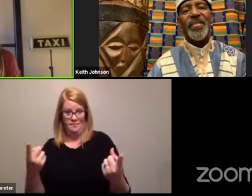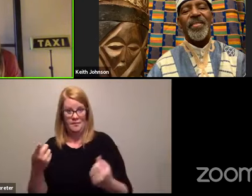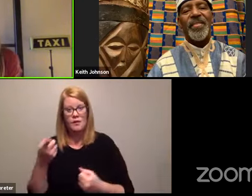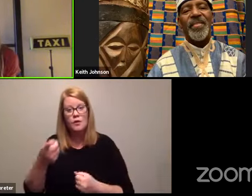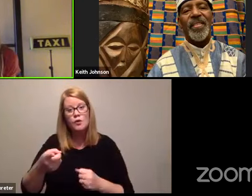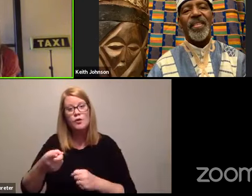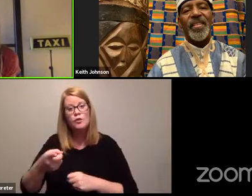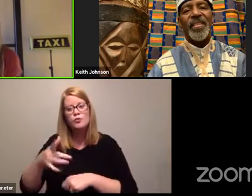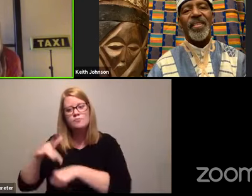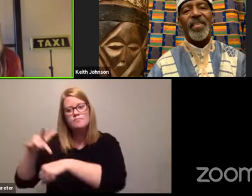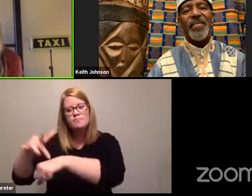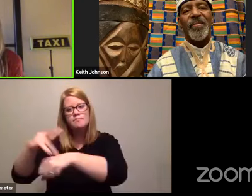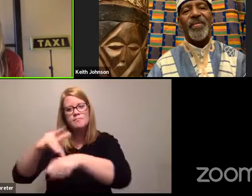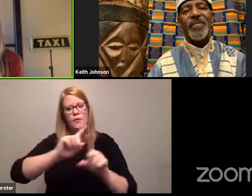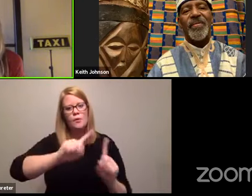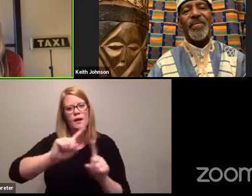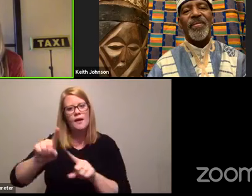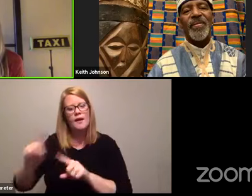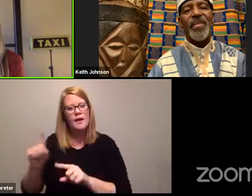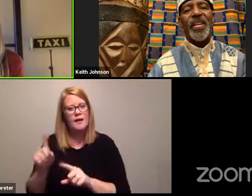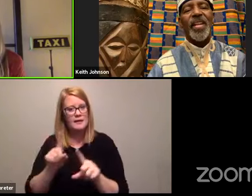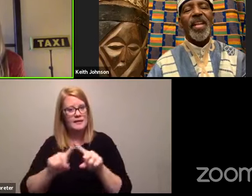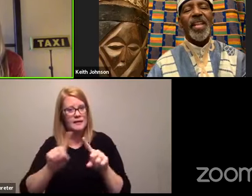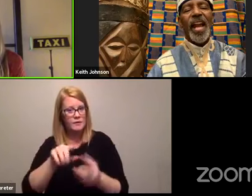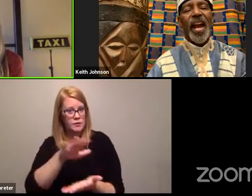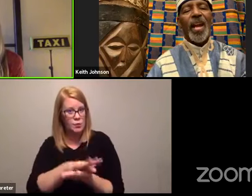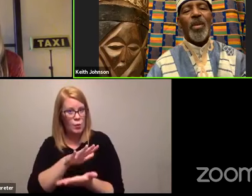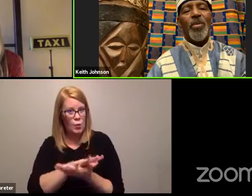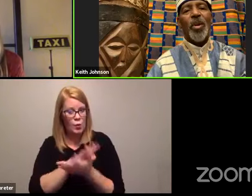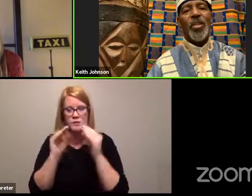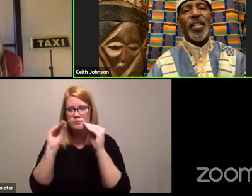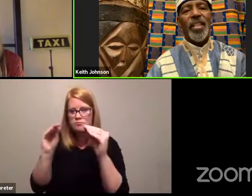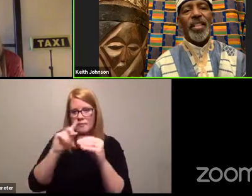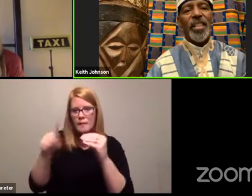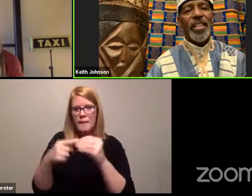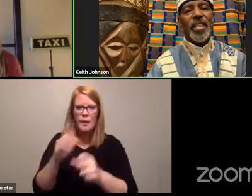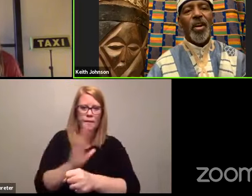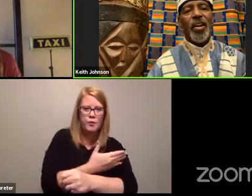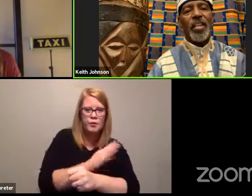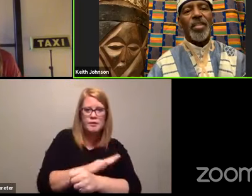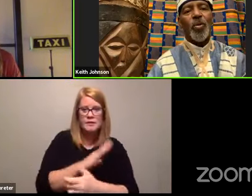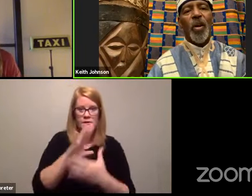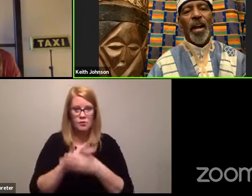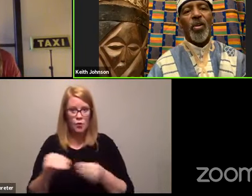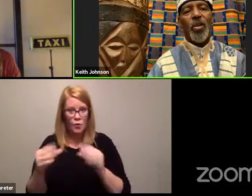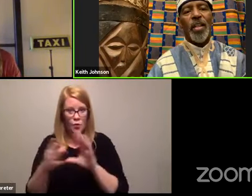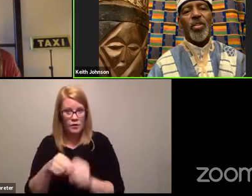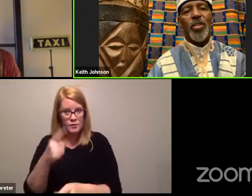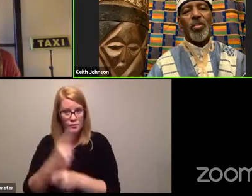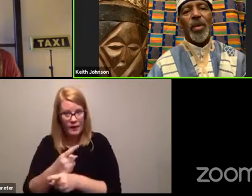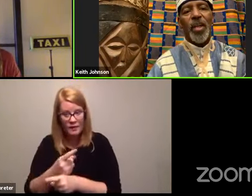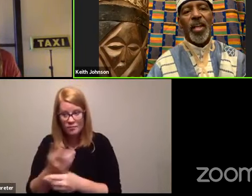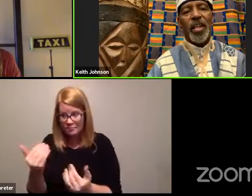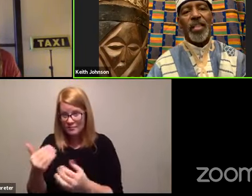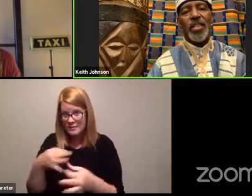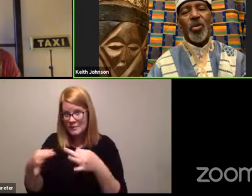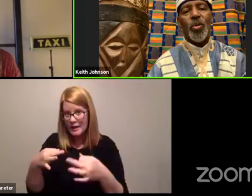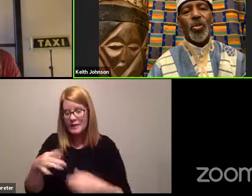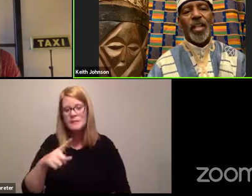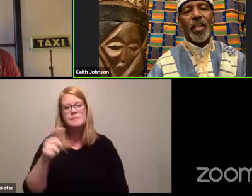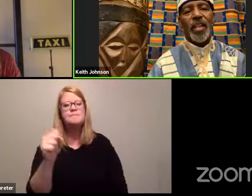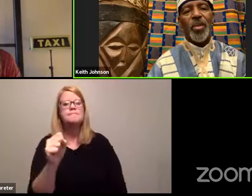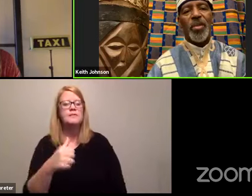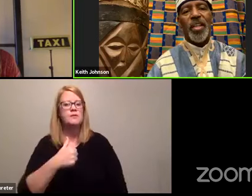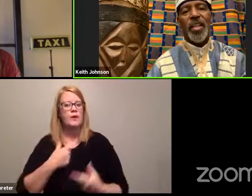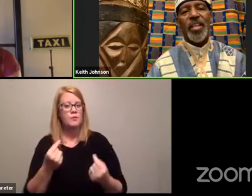about your life as a teacher? Yeah, I'm known as a teaching artist, where I go into the public